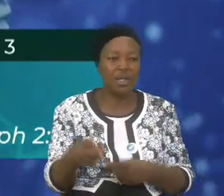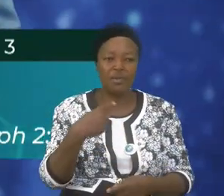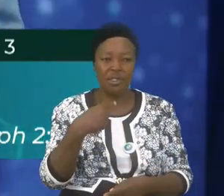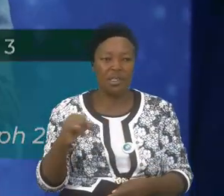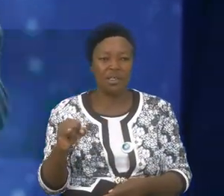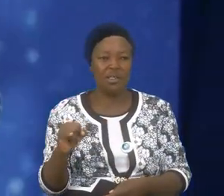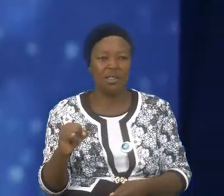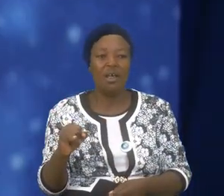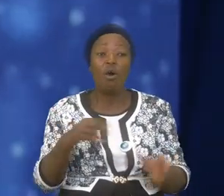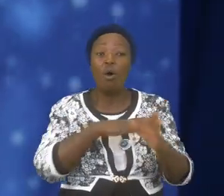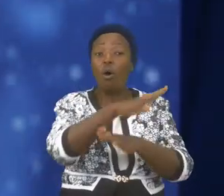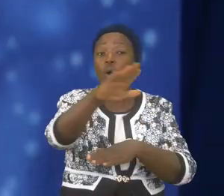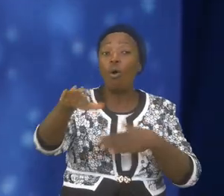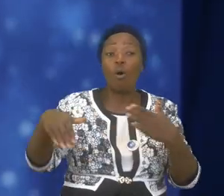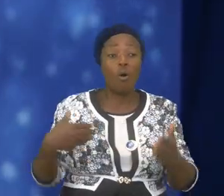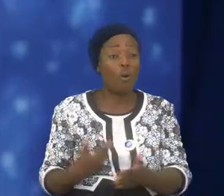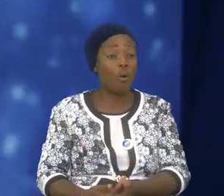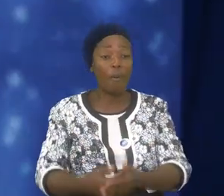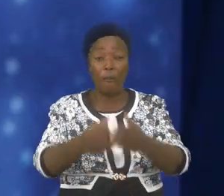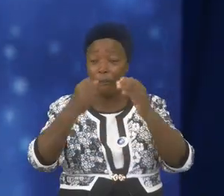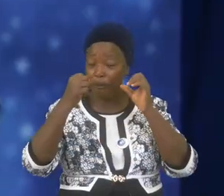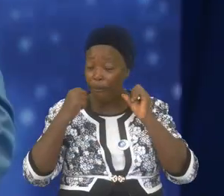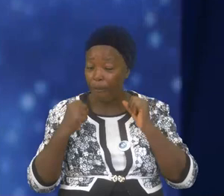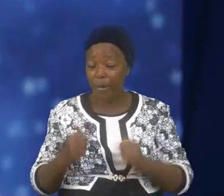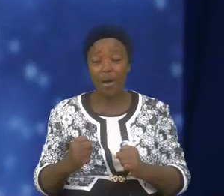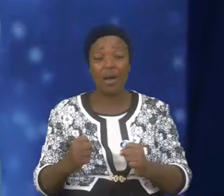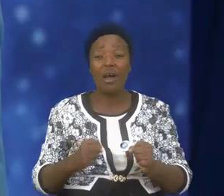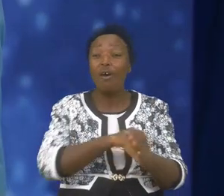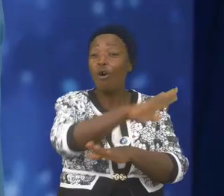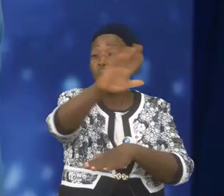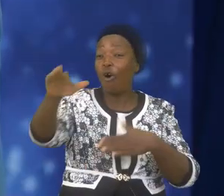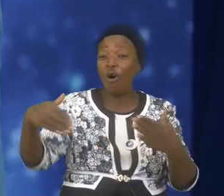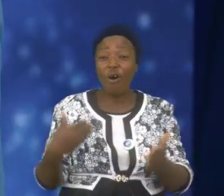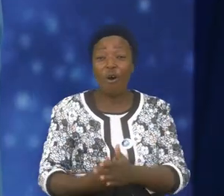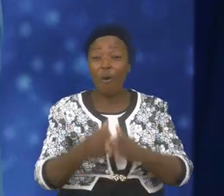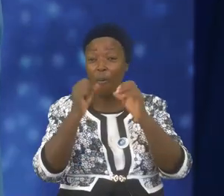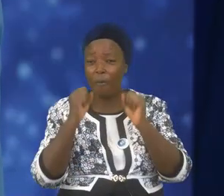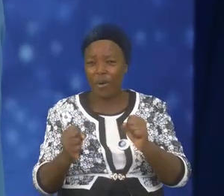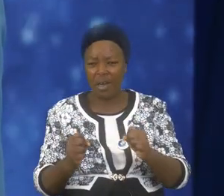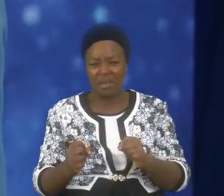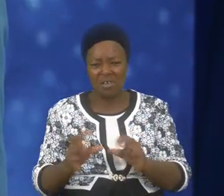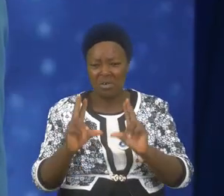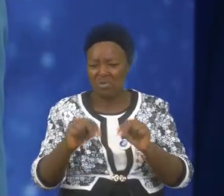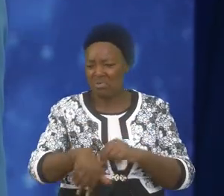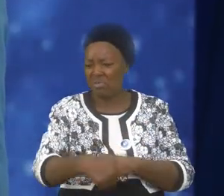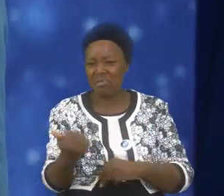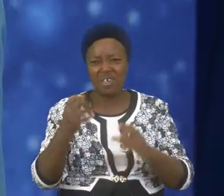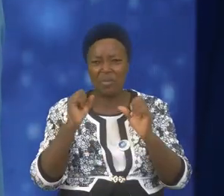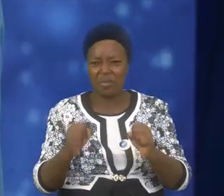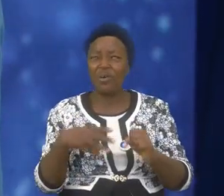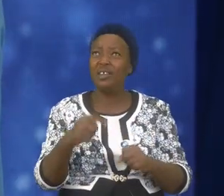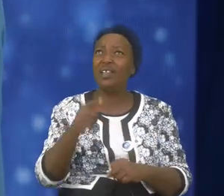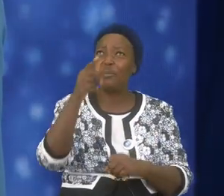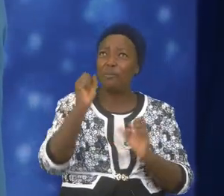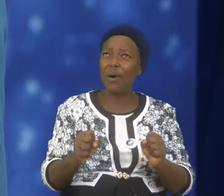all power, there's no other power. The power of that image of gold,